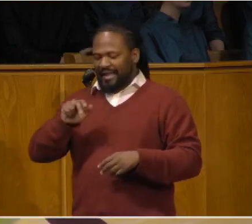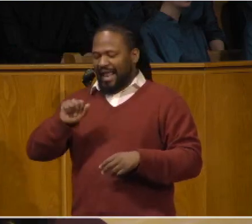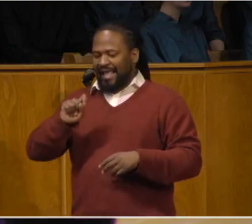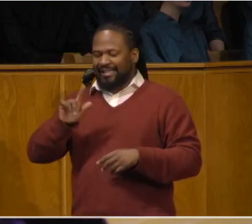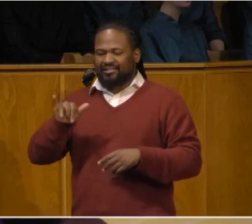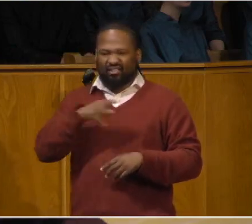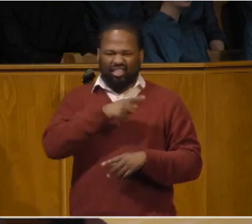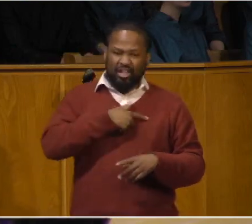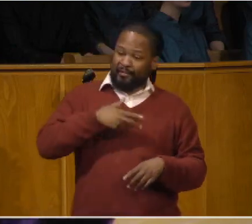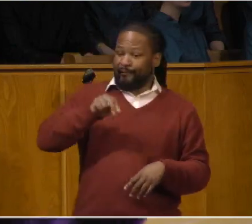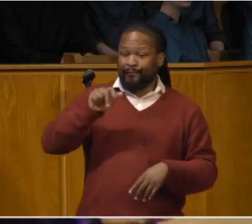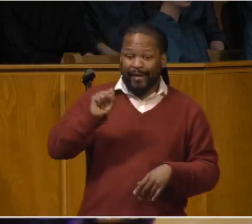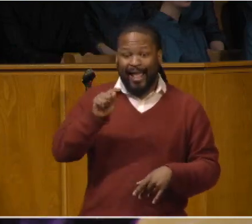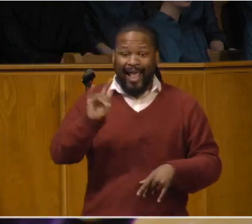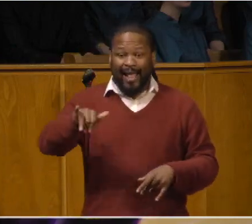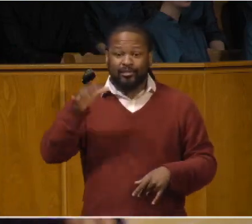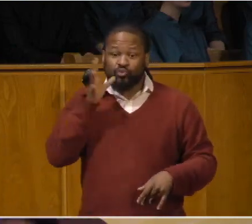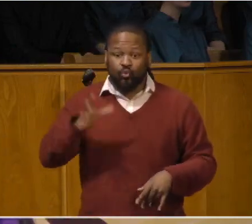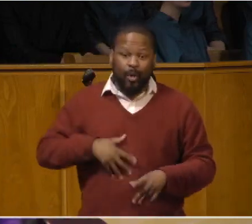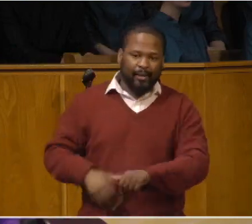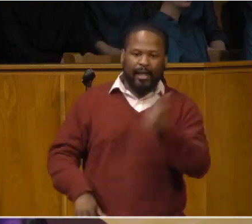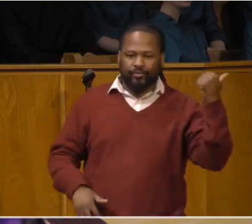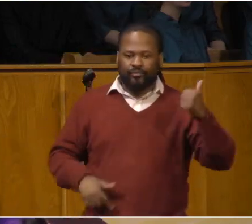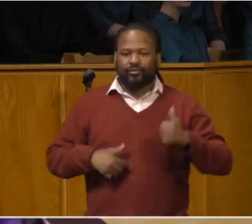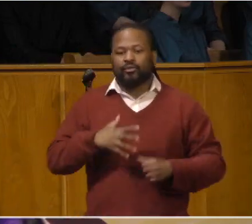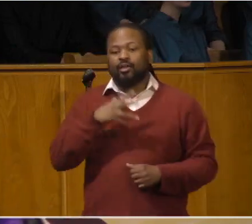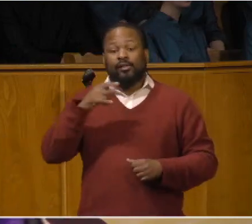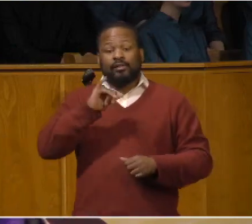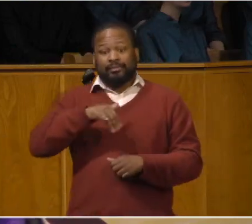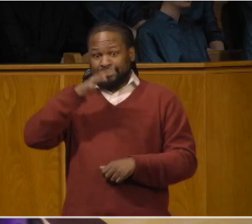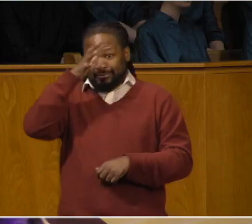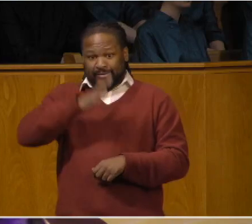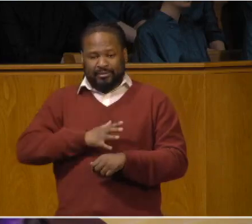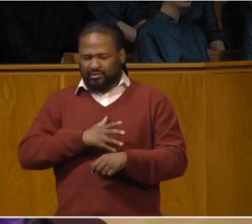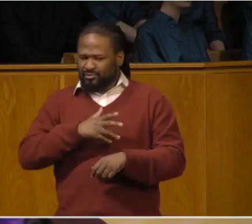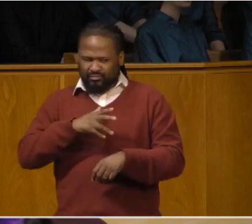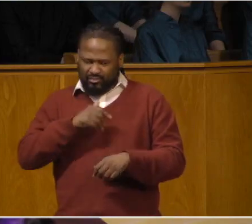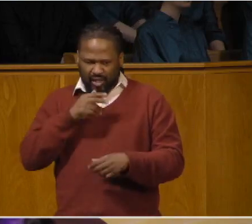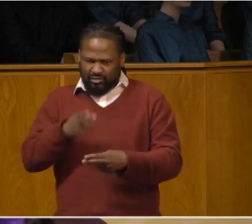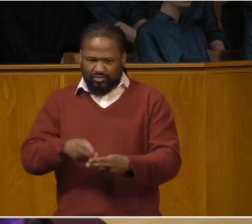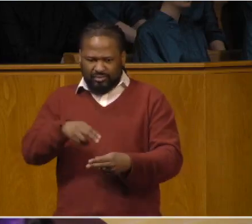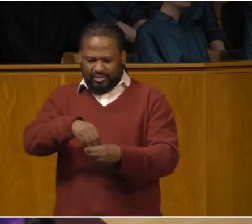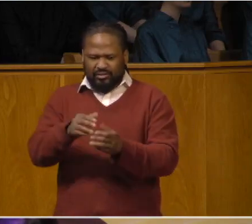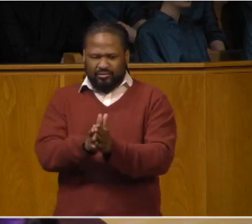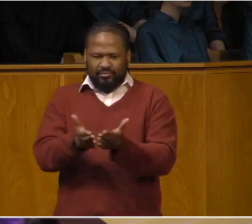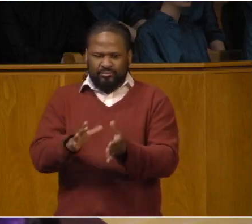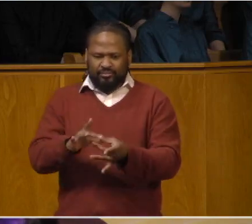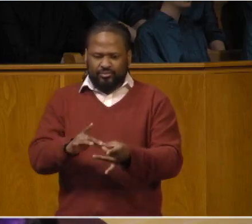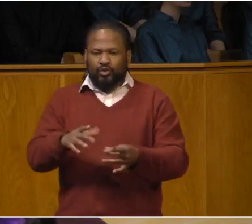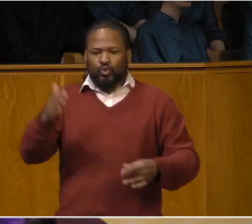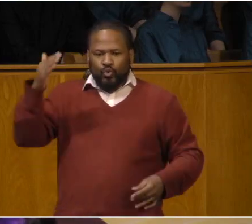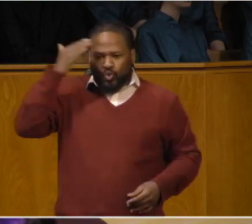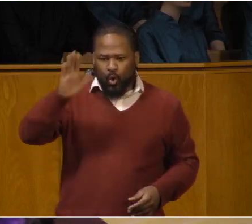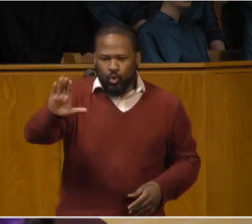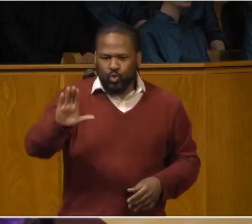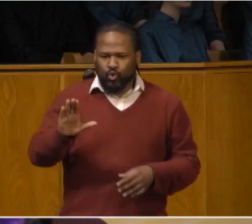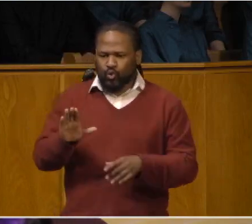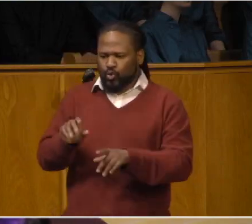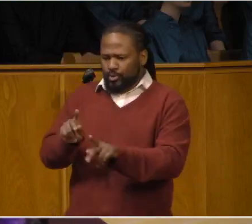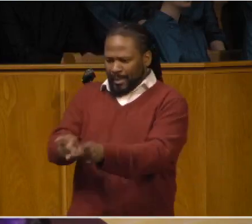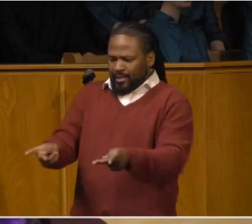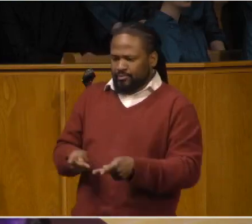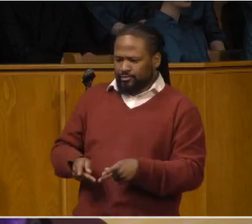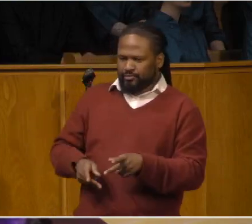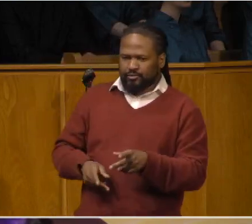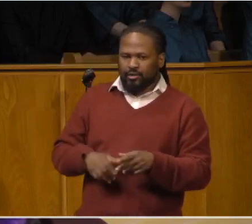Her son's name is not acknowledged in this passage. It is not spoken. Know your place. I will not